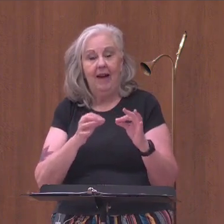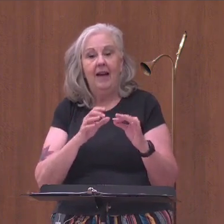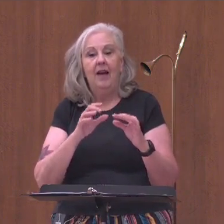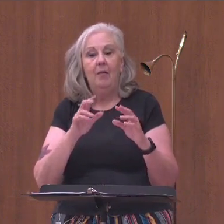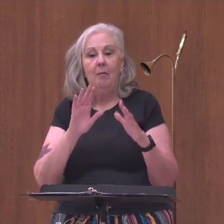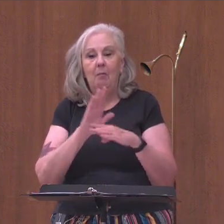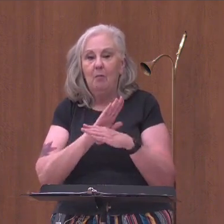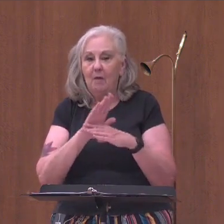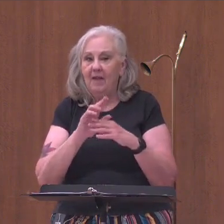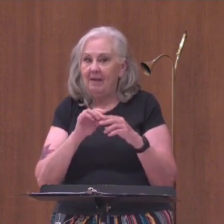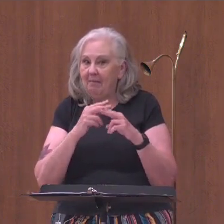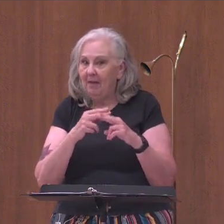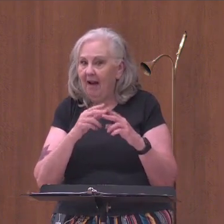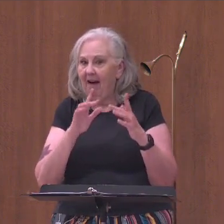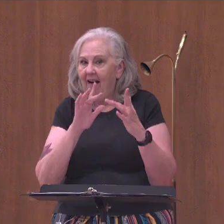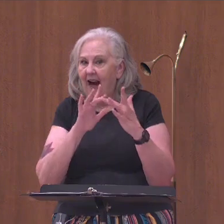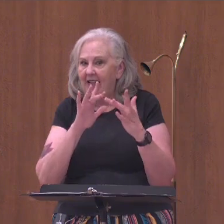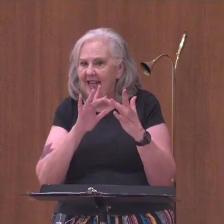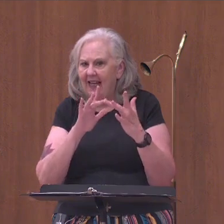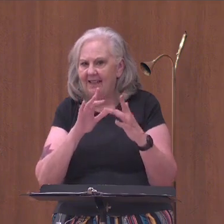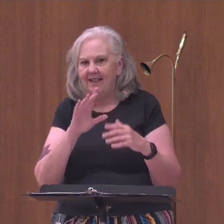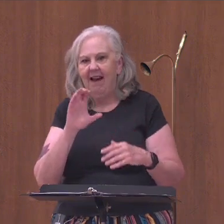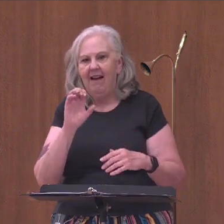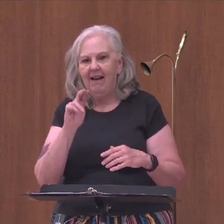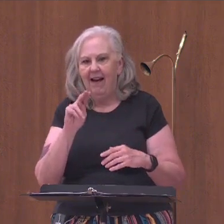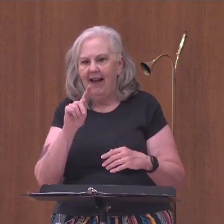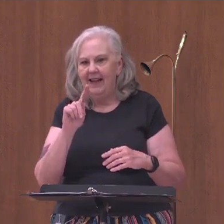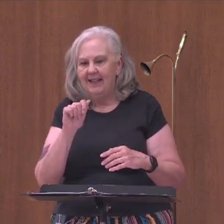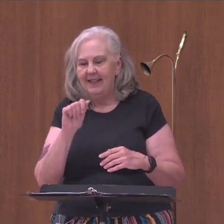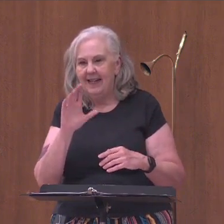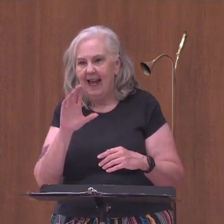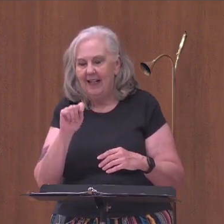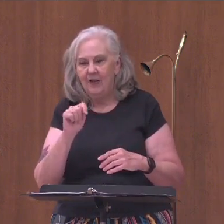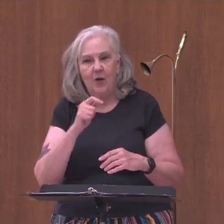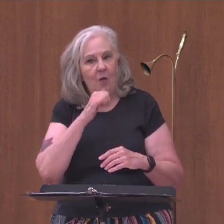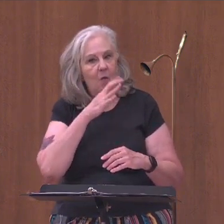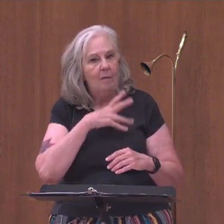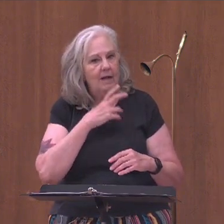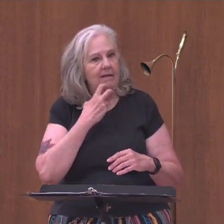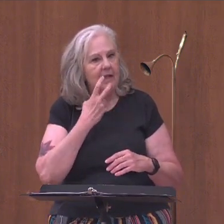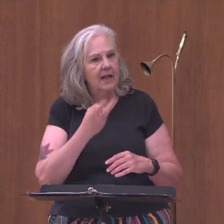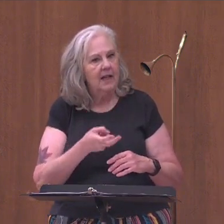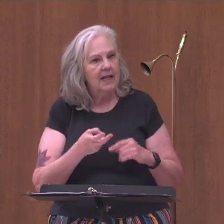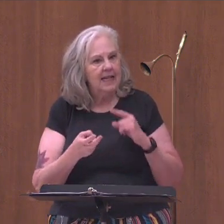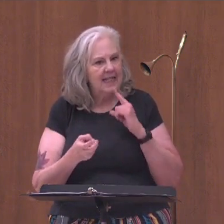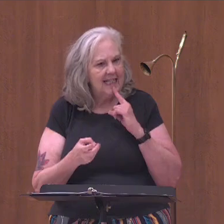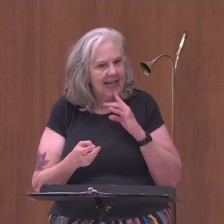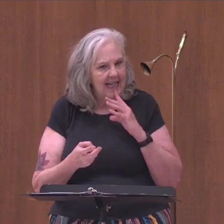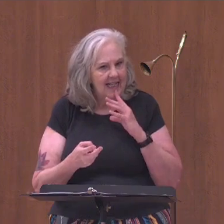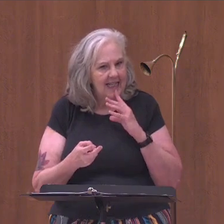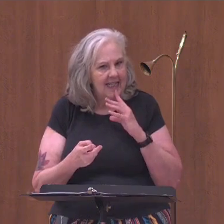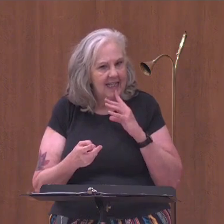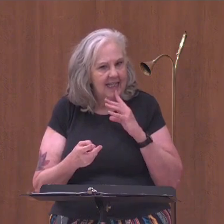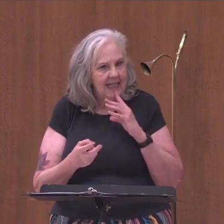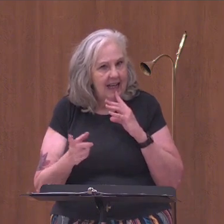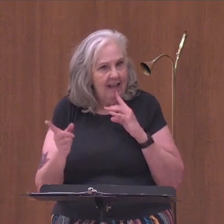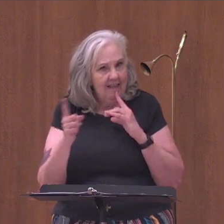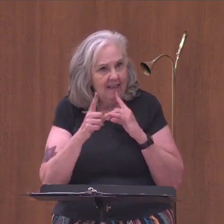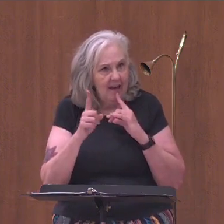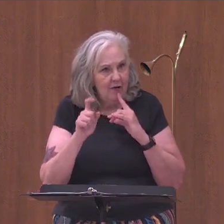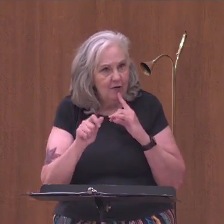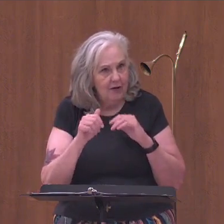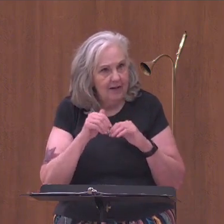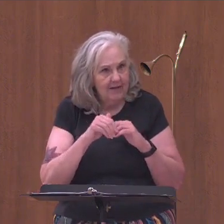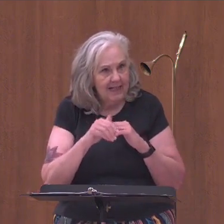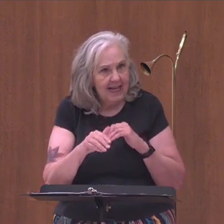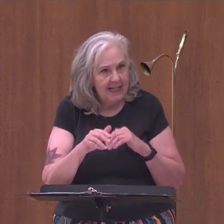of the universe unfold and she's completely speechless. She whispers, "They should have sent a